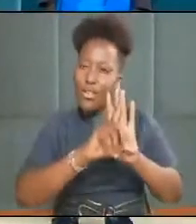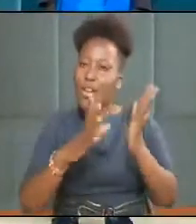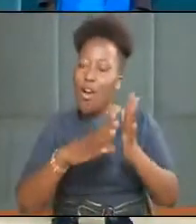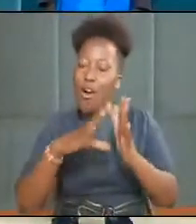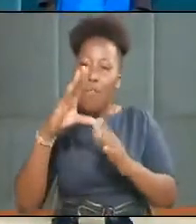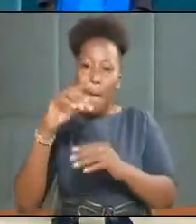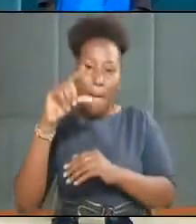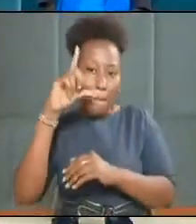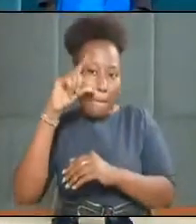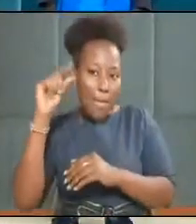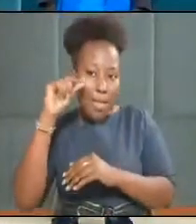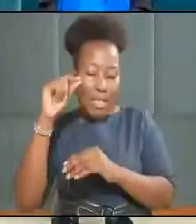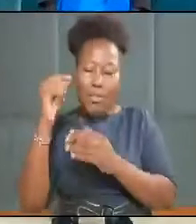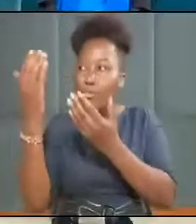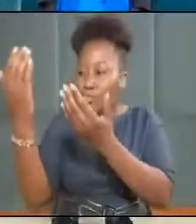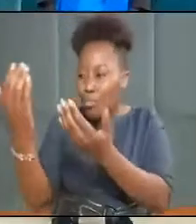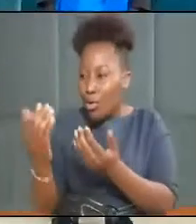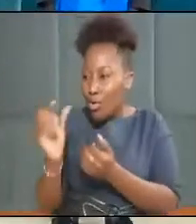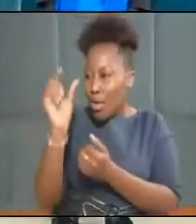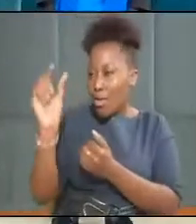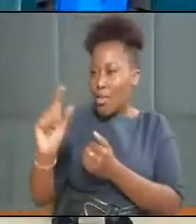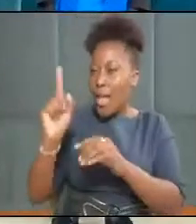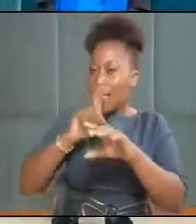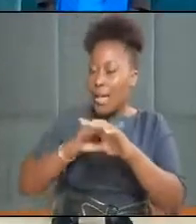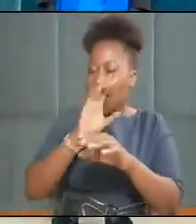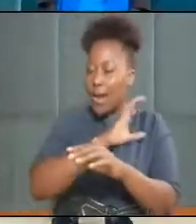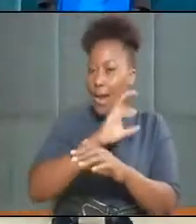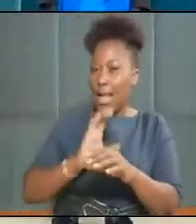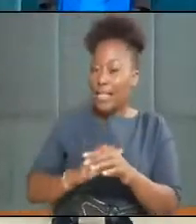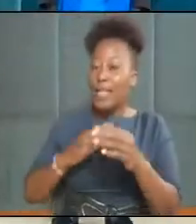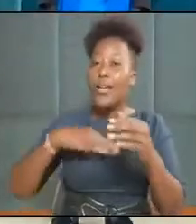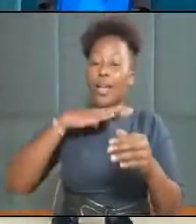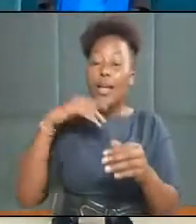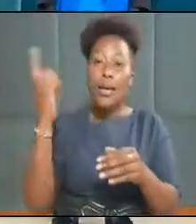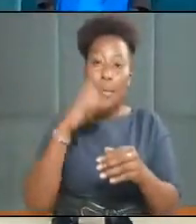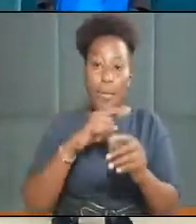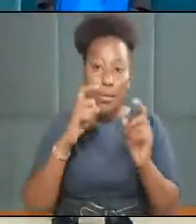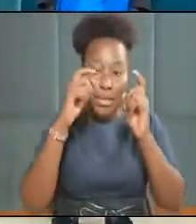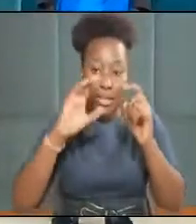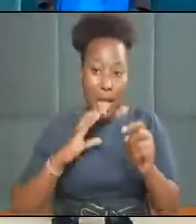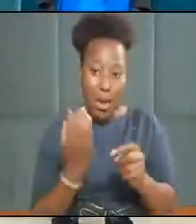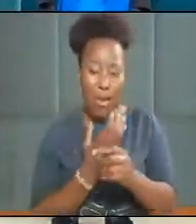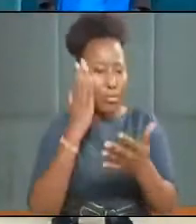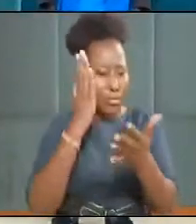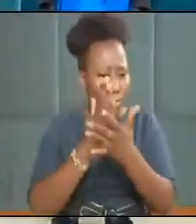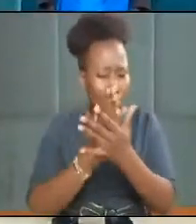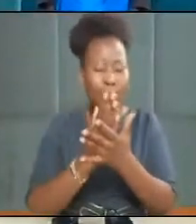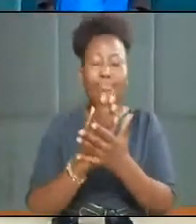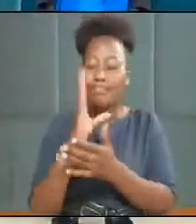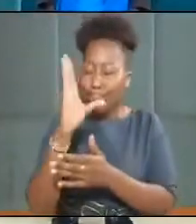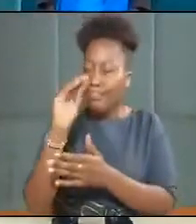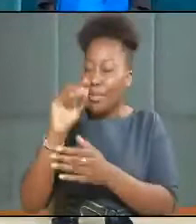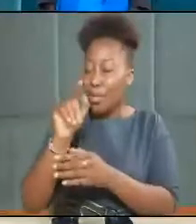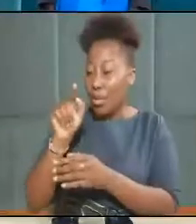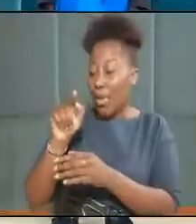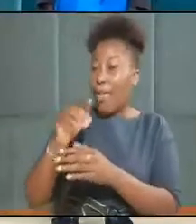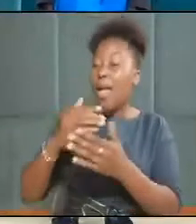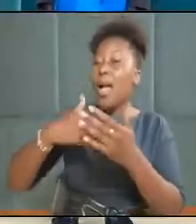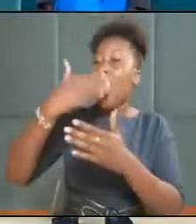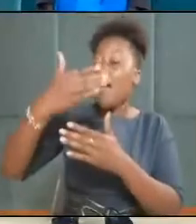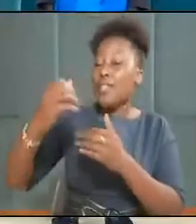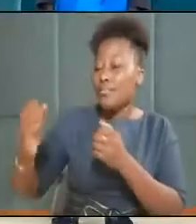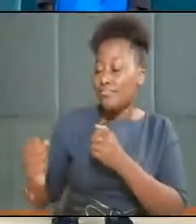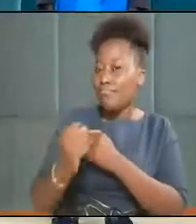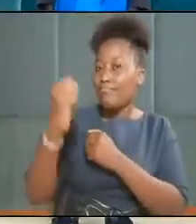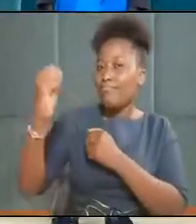of Moses were brought to the cross when Christ died for our sins. I know this to be true. I spoke to him after his